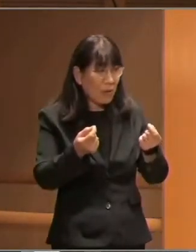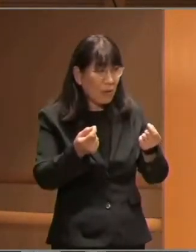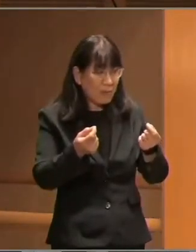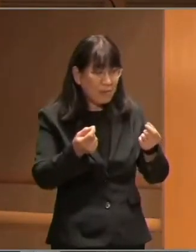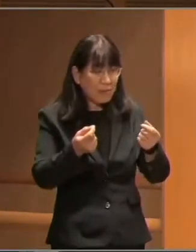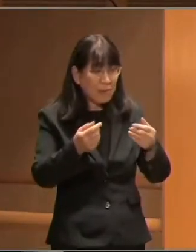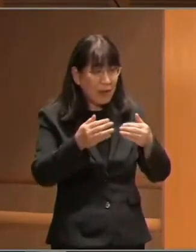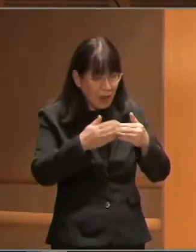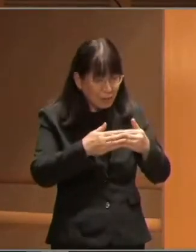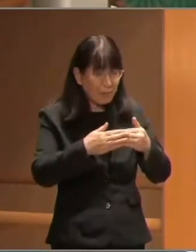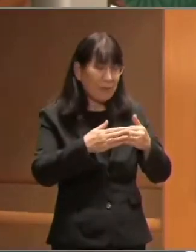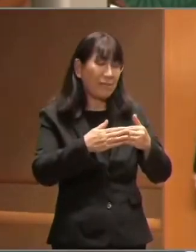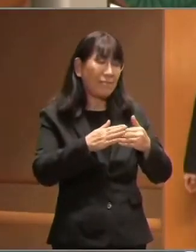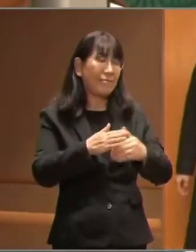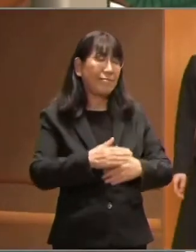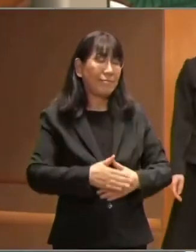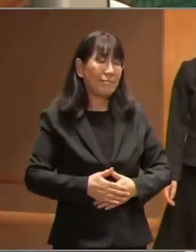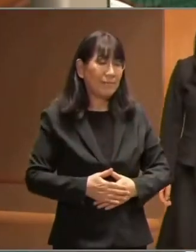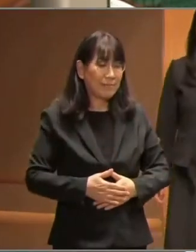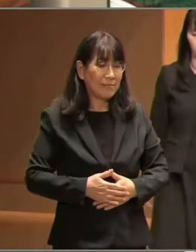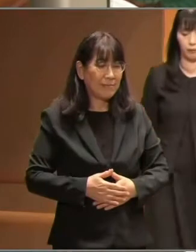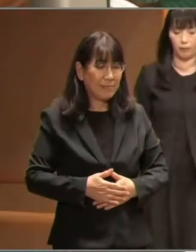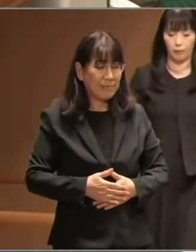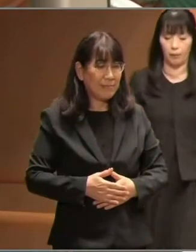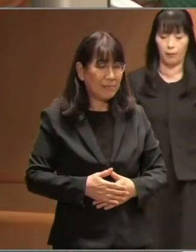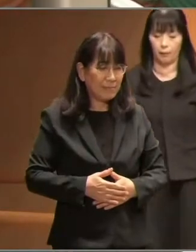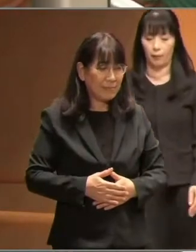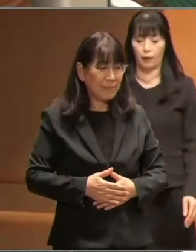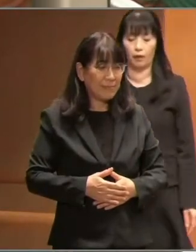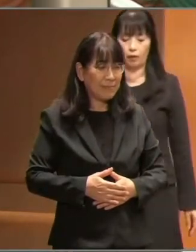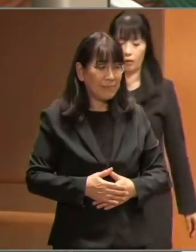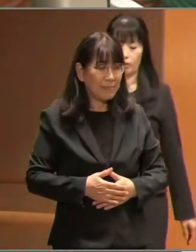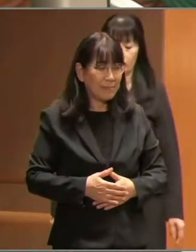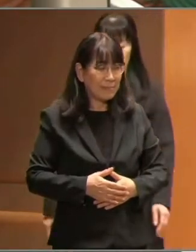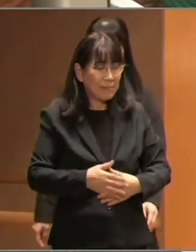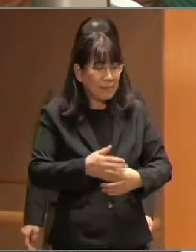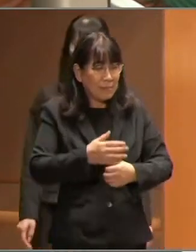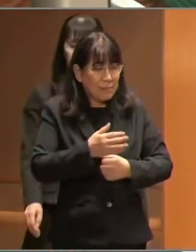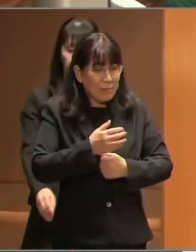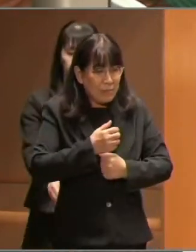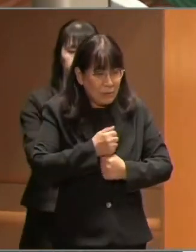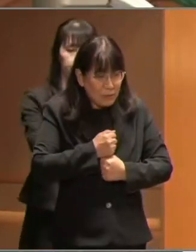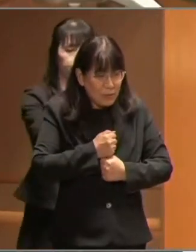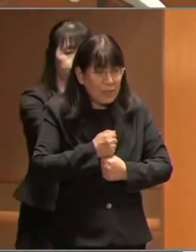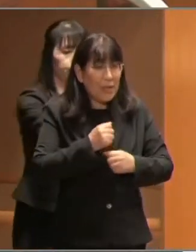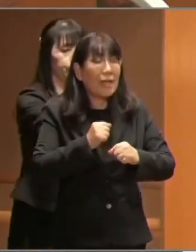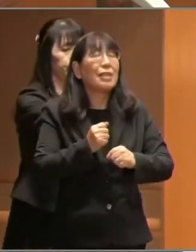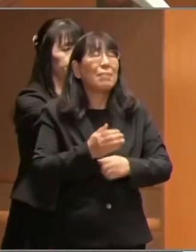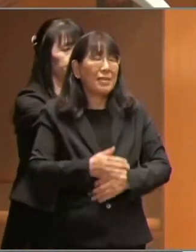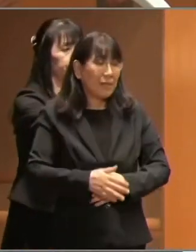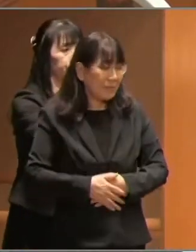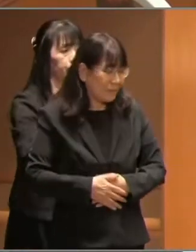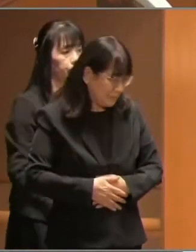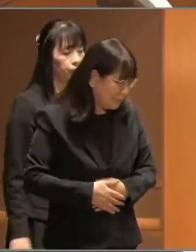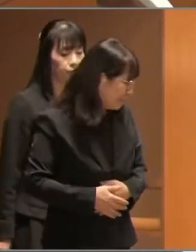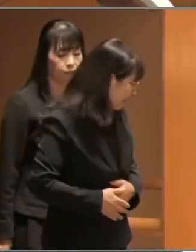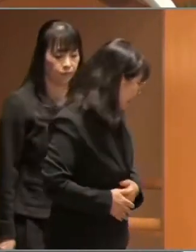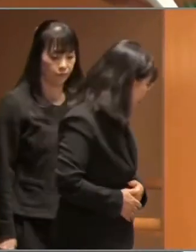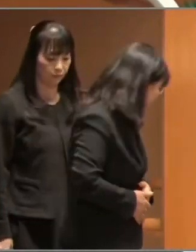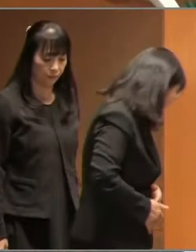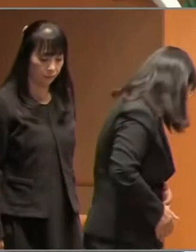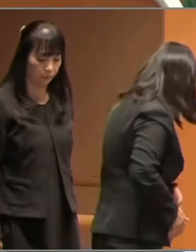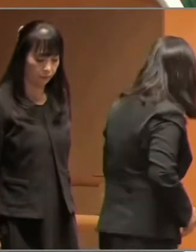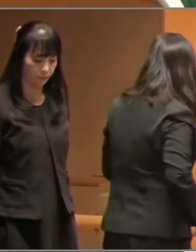be placed like a chessboard, a checkerboard. So those